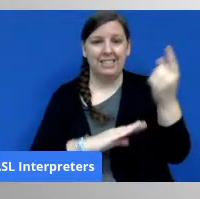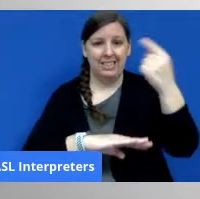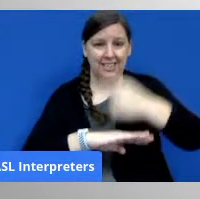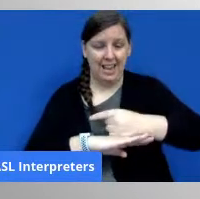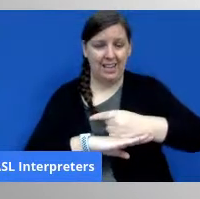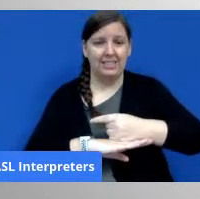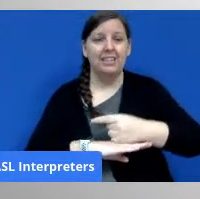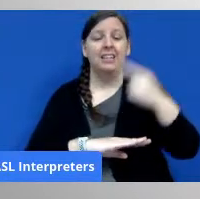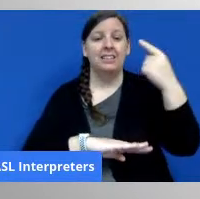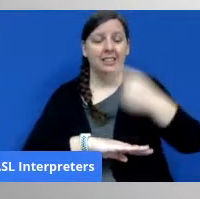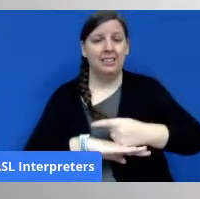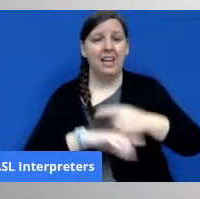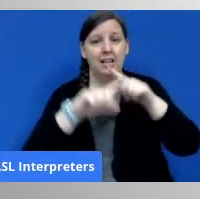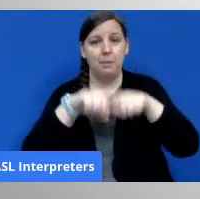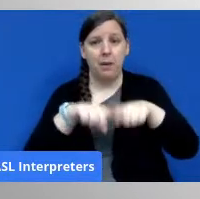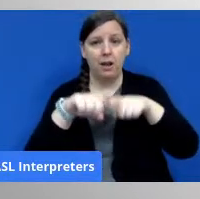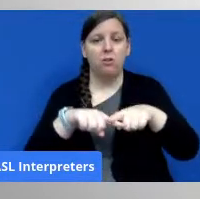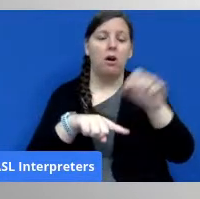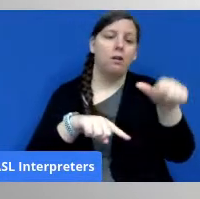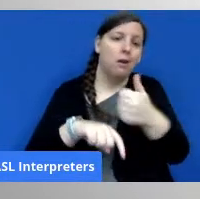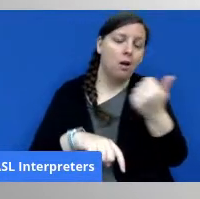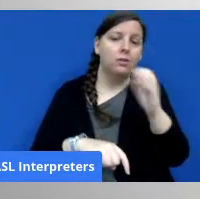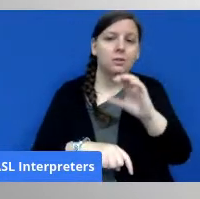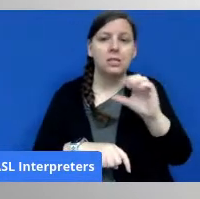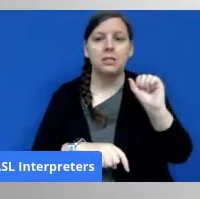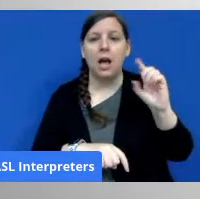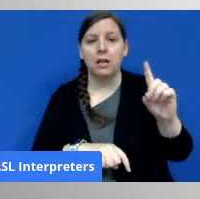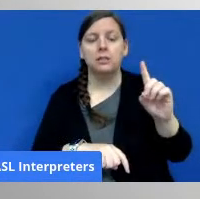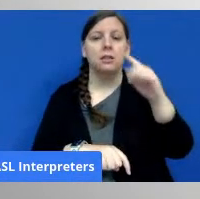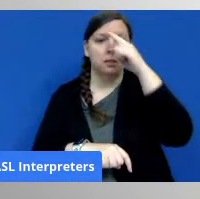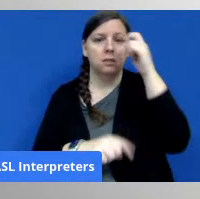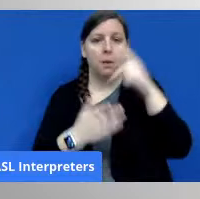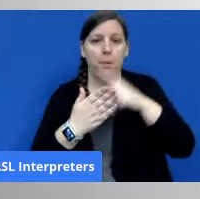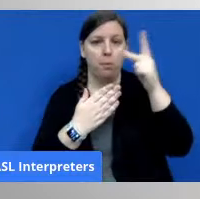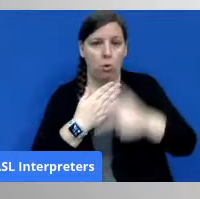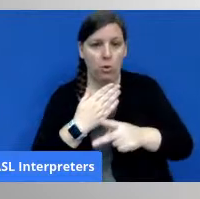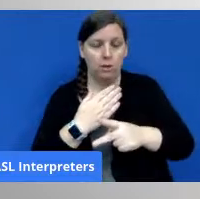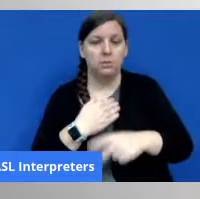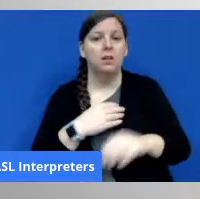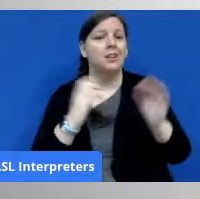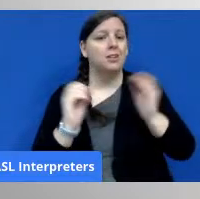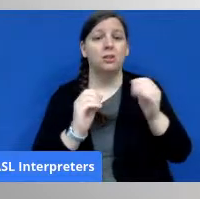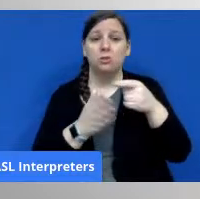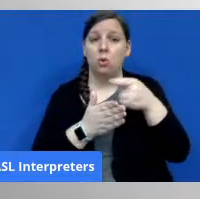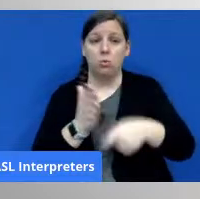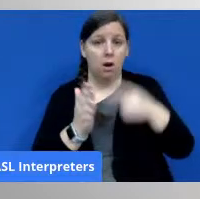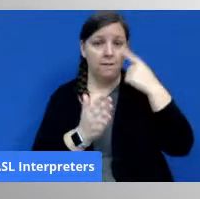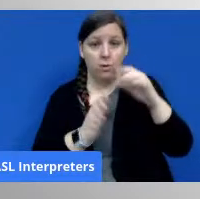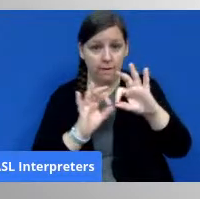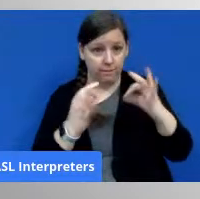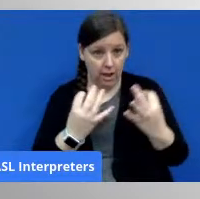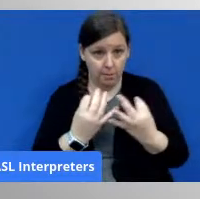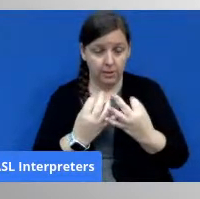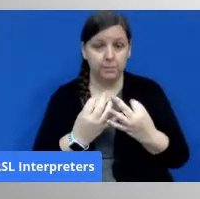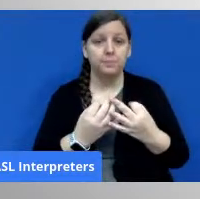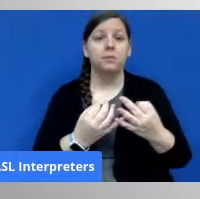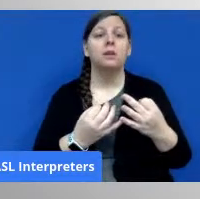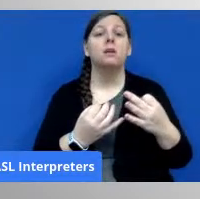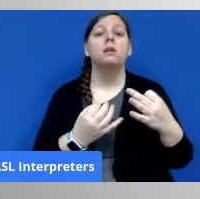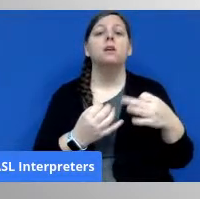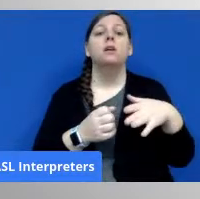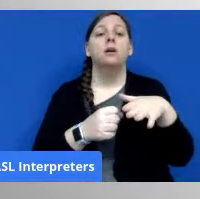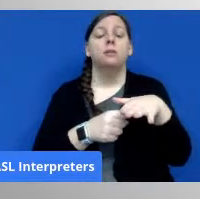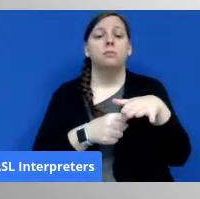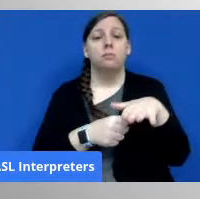based upon other CCSD programs. Once again, there are no fees to families. The locations, it